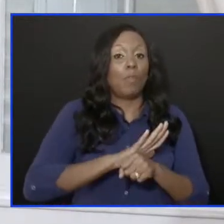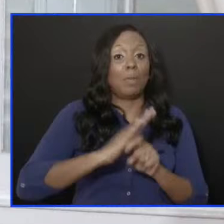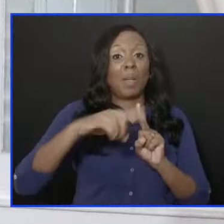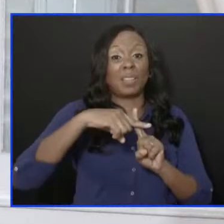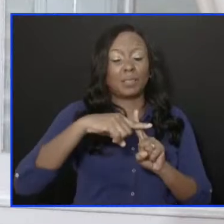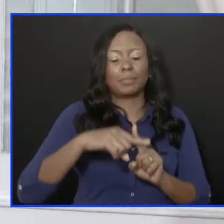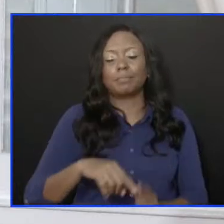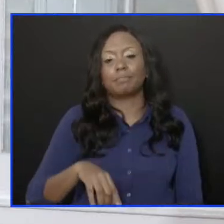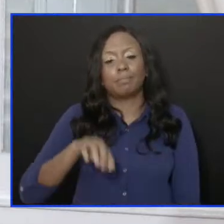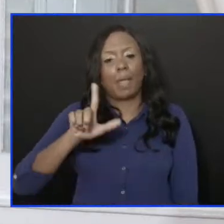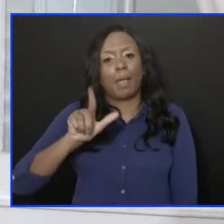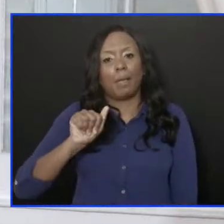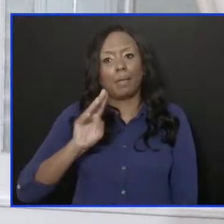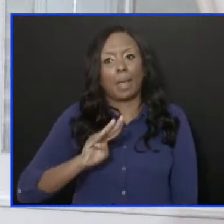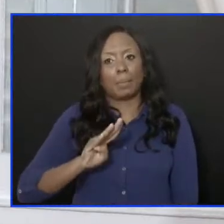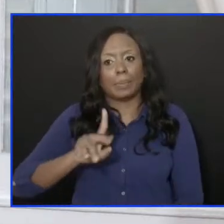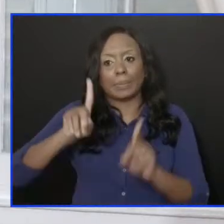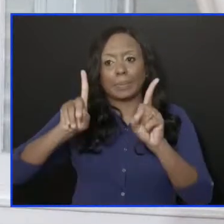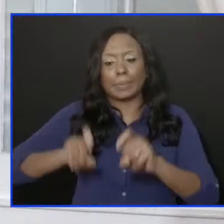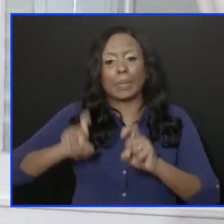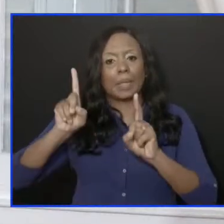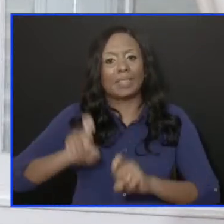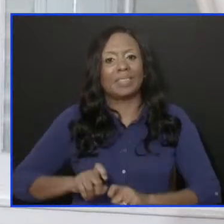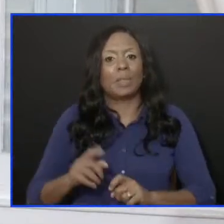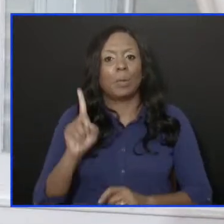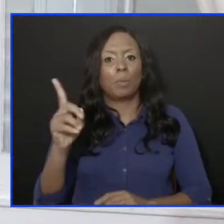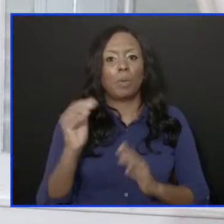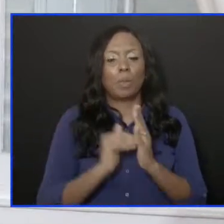lab would have conducted